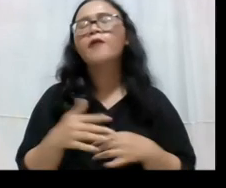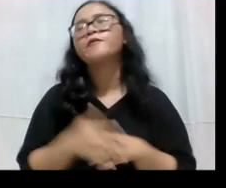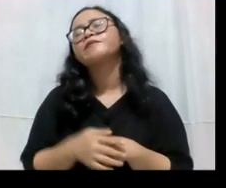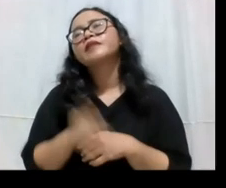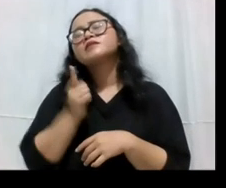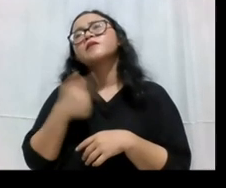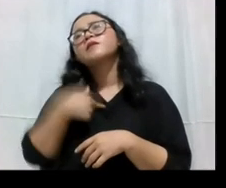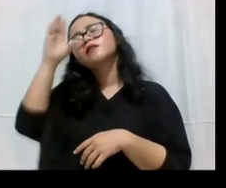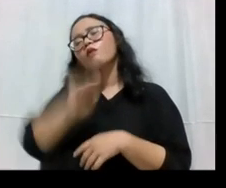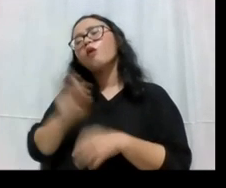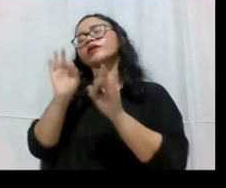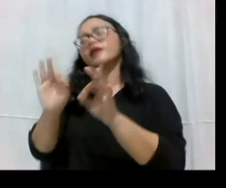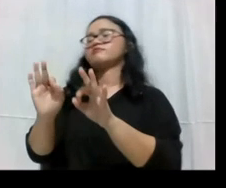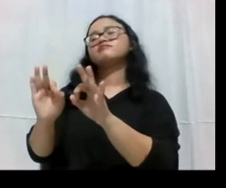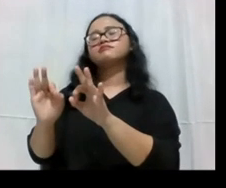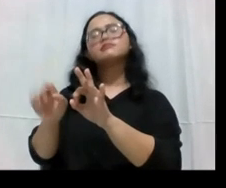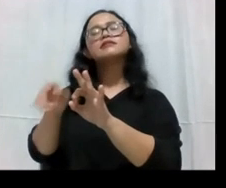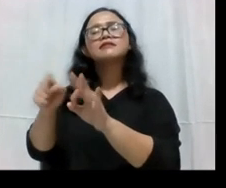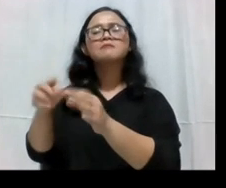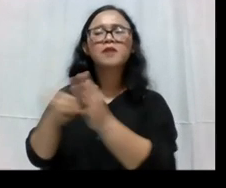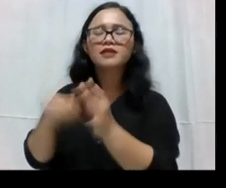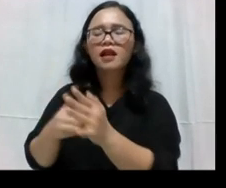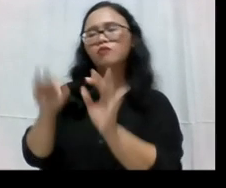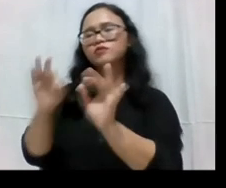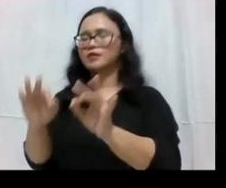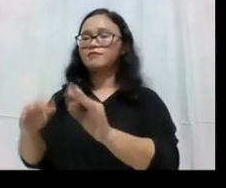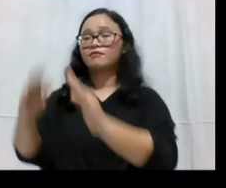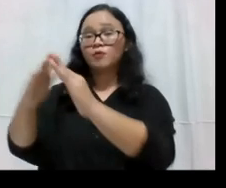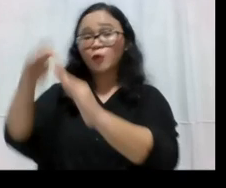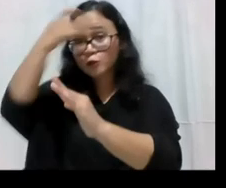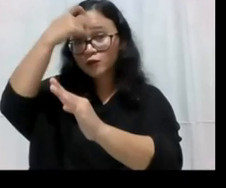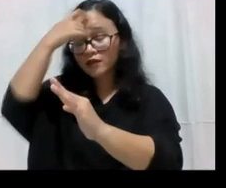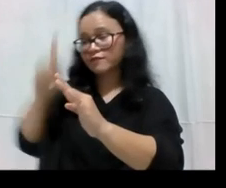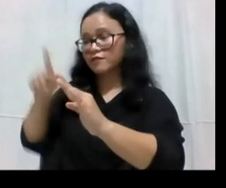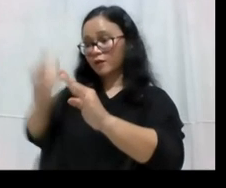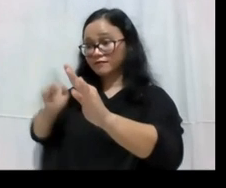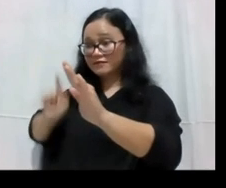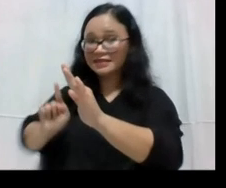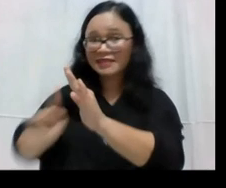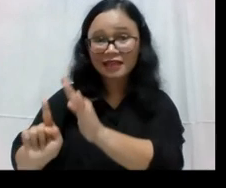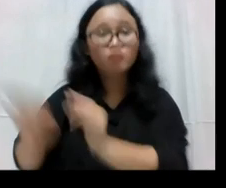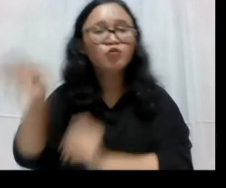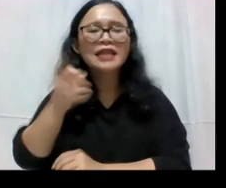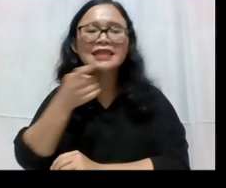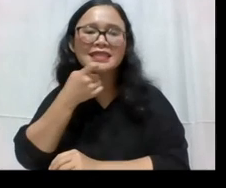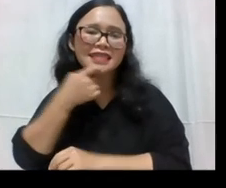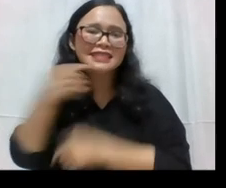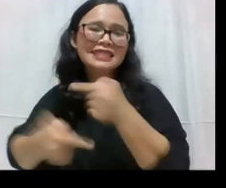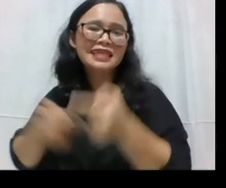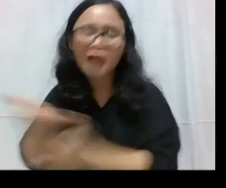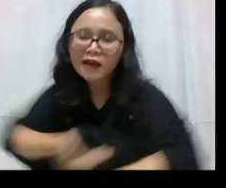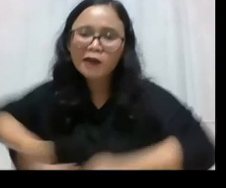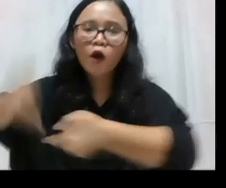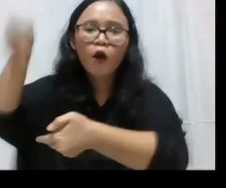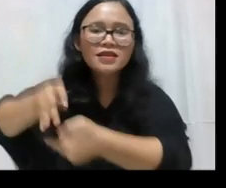we stay inside a hospital mostly, or should we go out, try to tell more stories about the city? Now, because if you think about the lockdown in